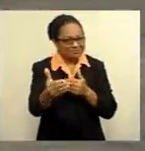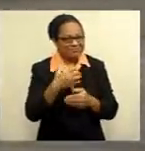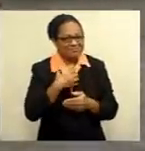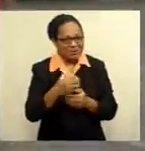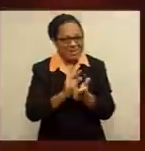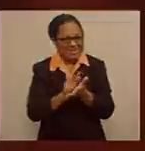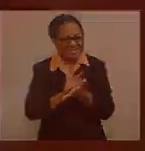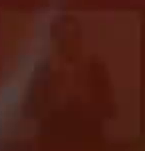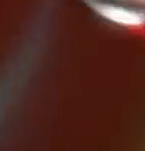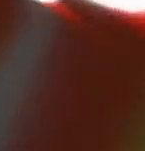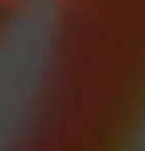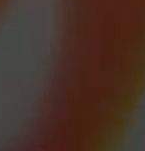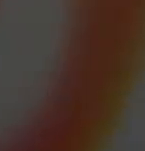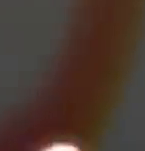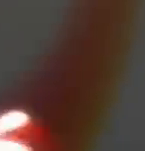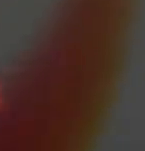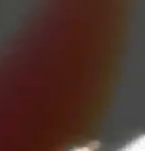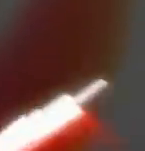up.